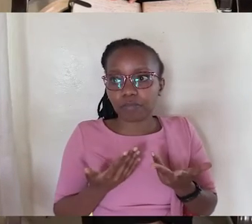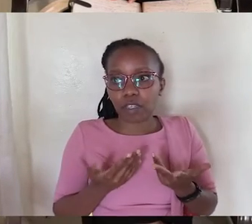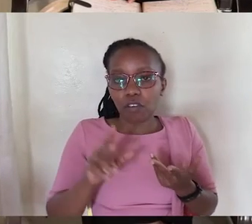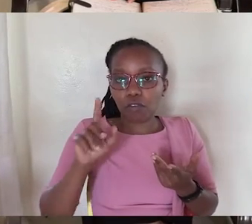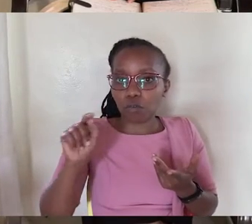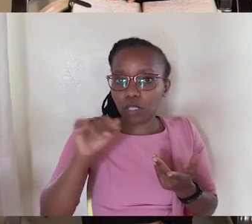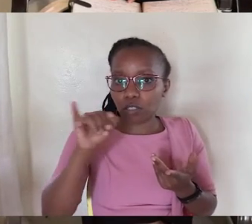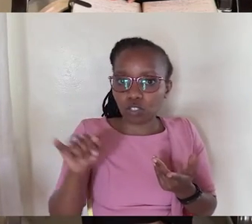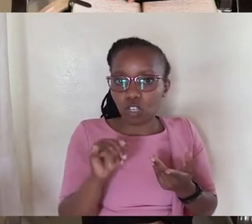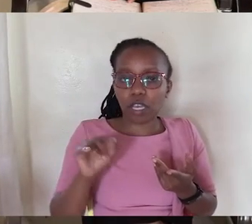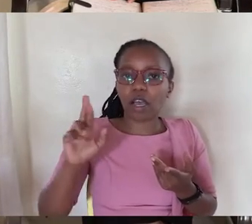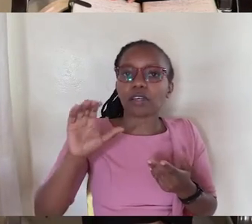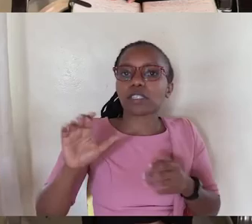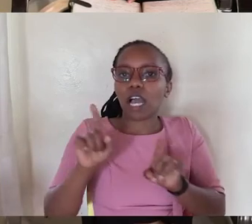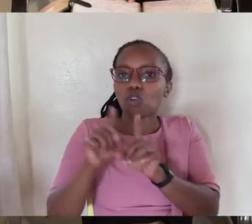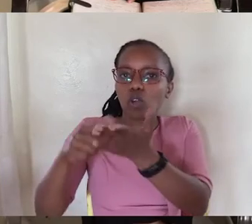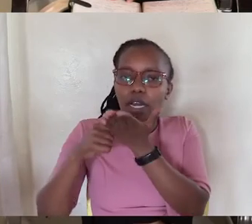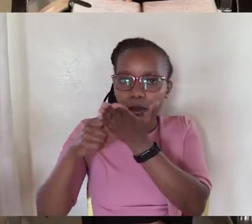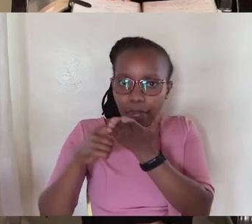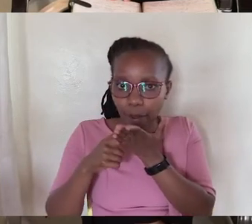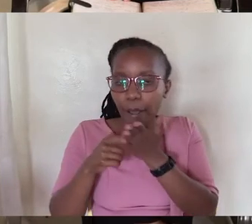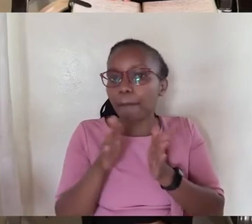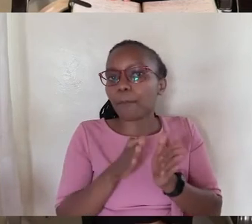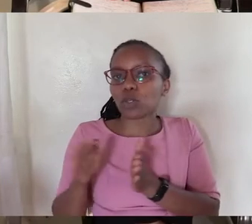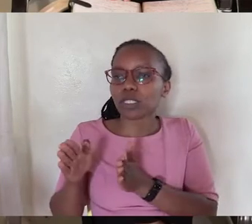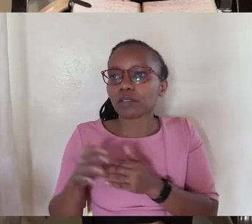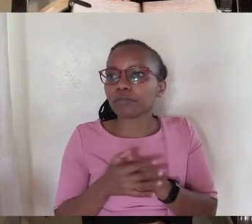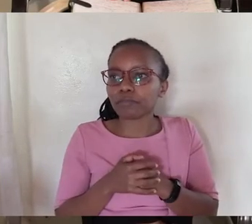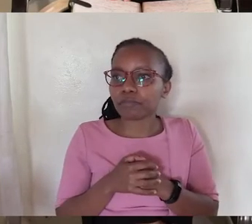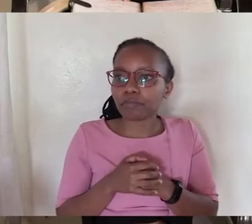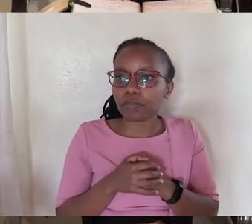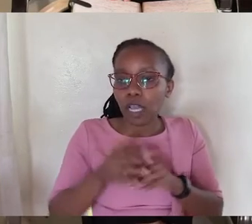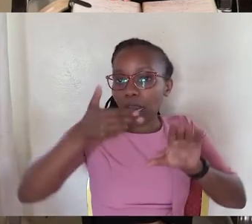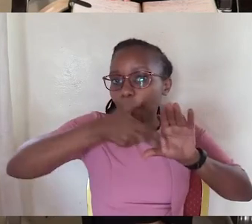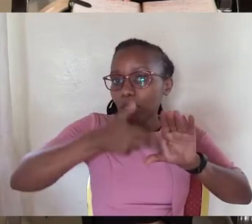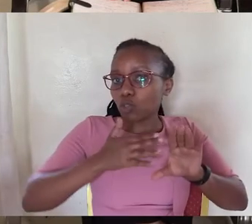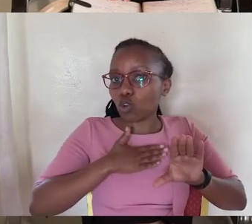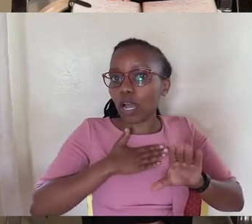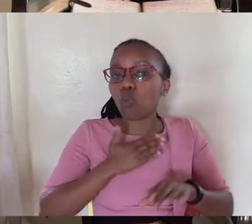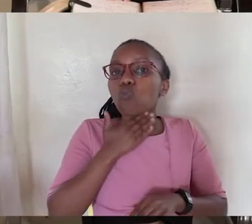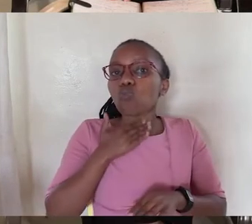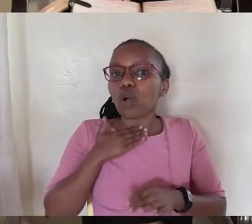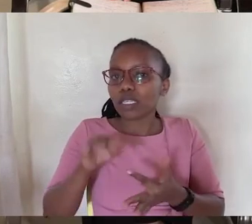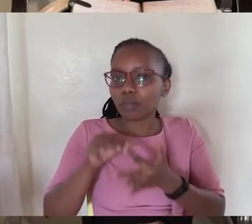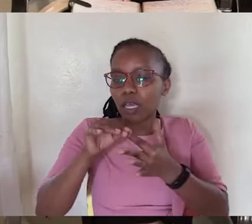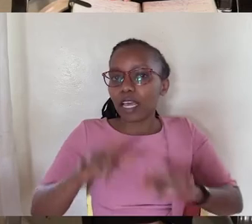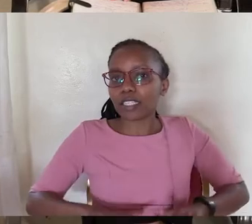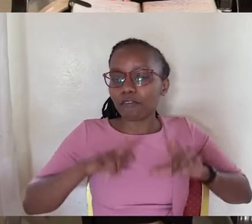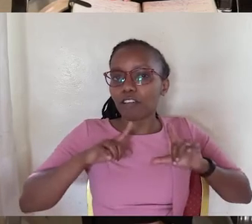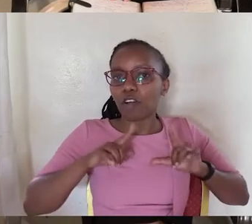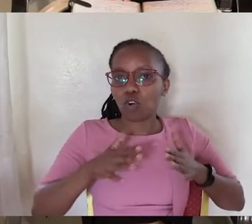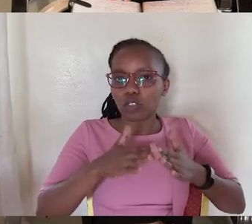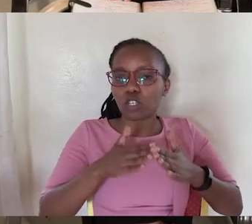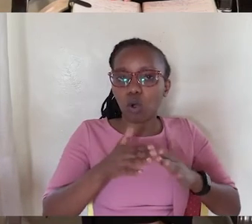TGRC and from the dialogue process, the outcomes of the dialogue process. And in our participation, we wanted specifically survivors of sexual violence to